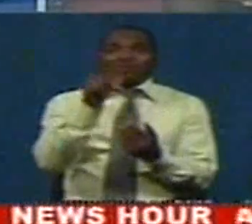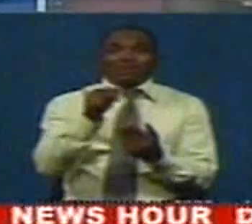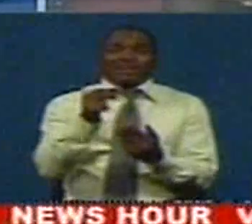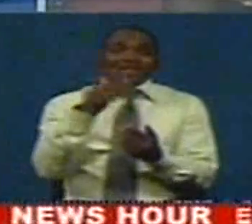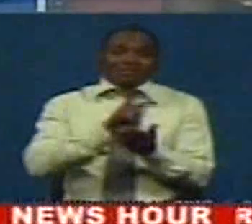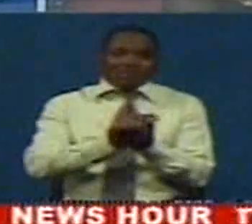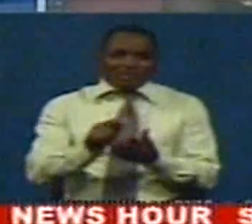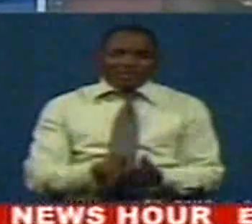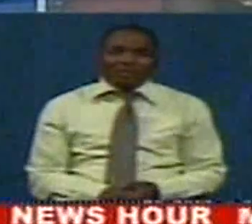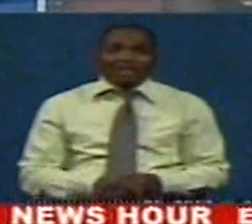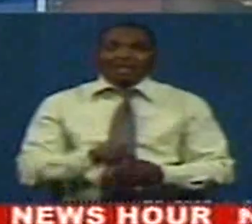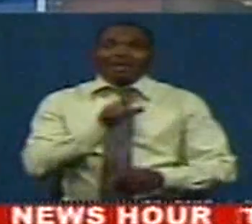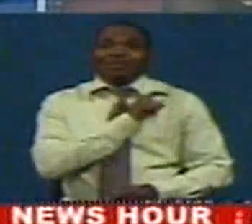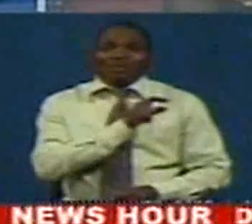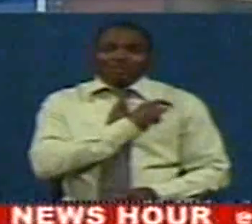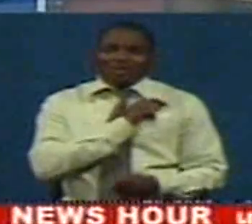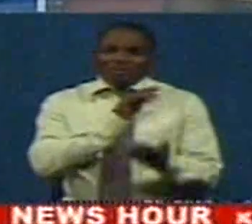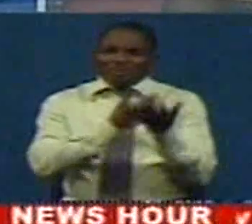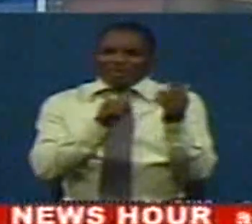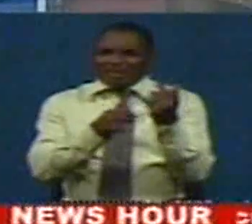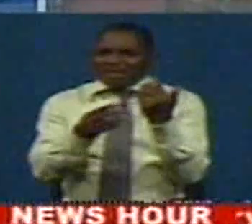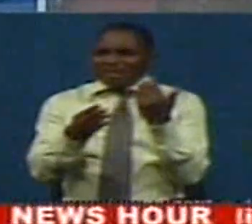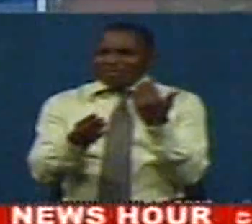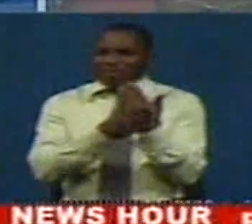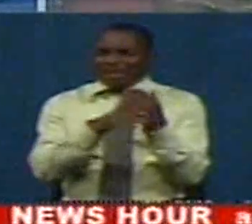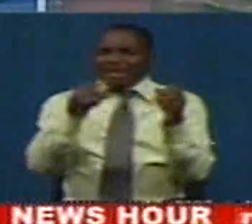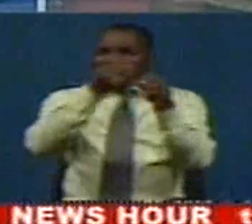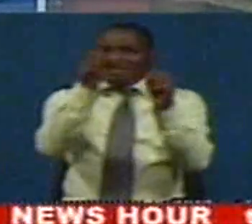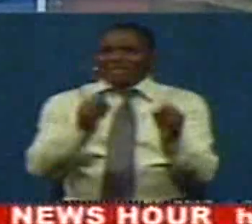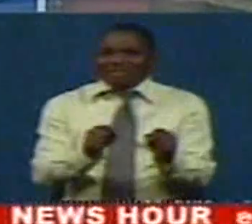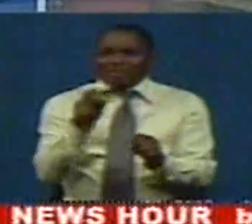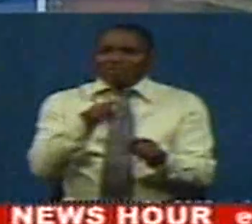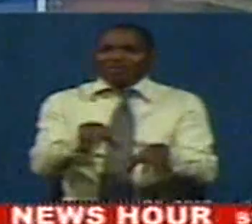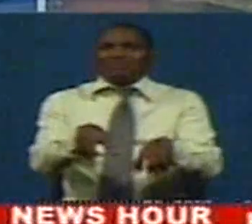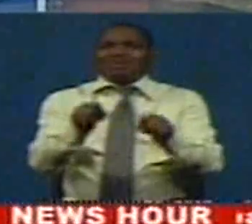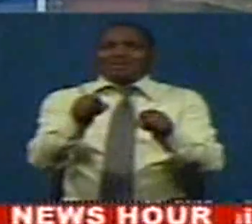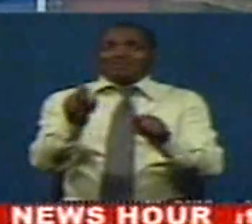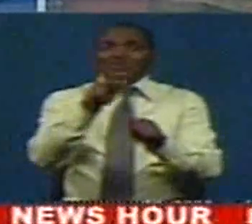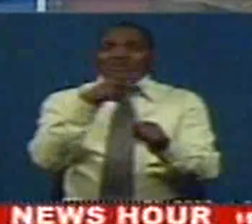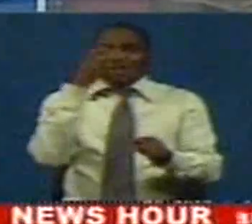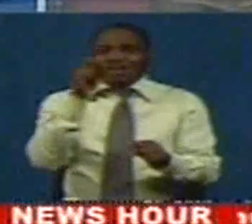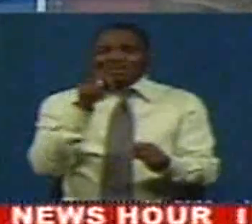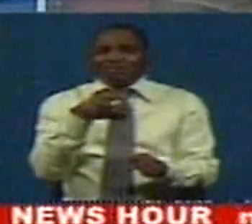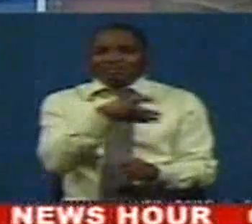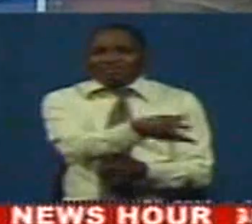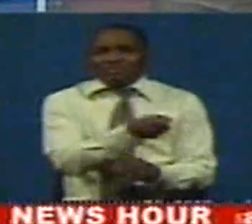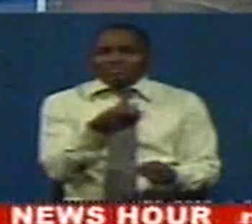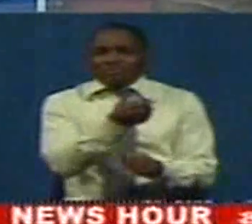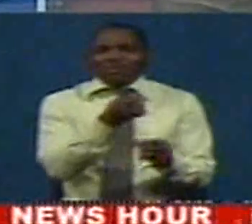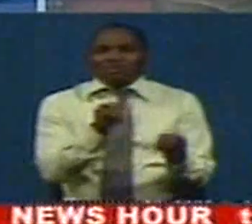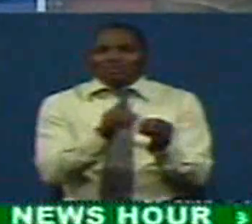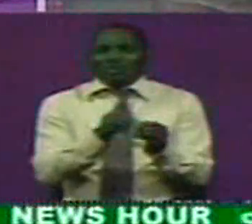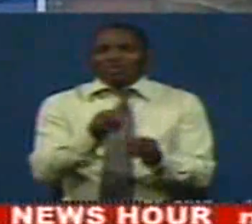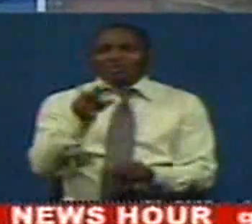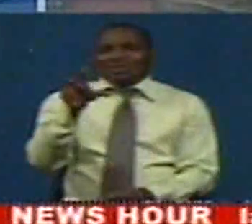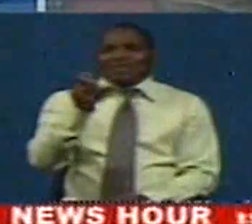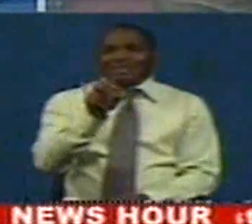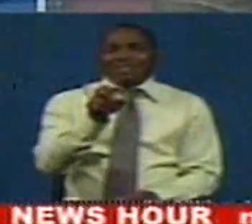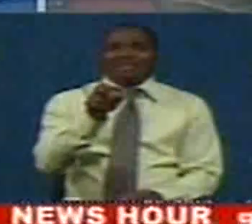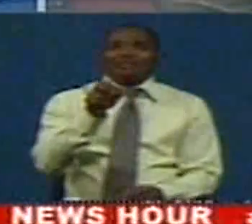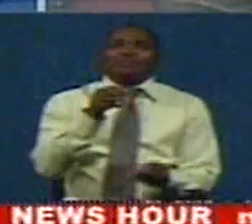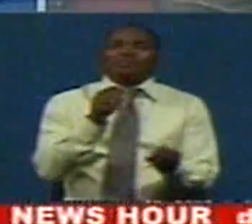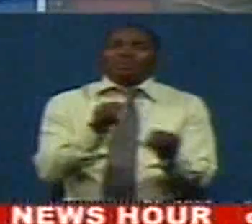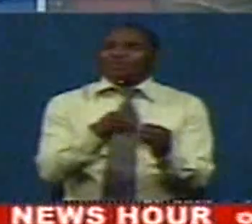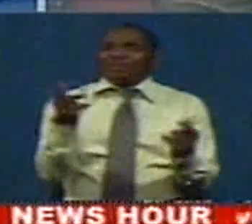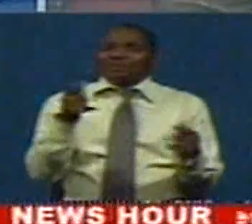last week. The police believe that the bank's system was hacked to allow the criminals to remove the maximum limits of the ATM